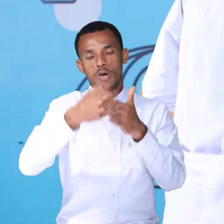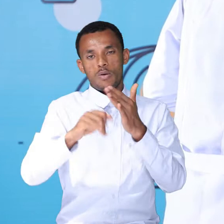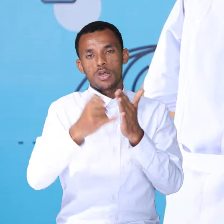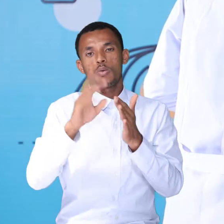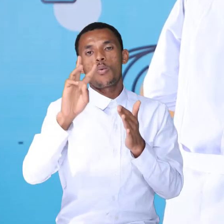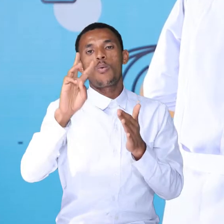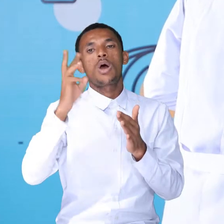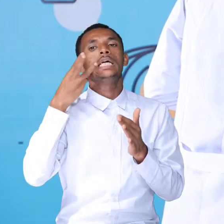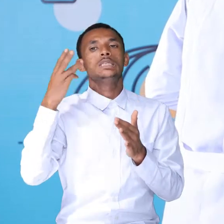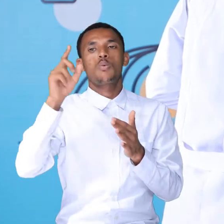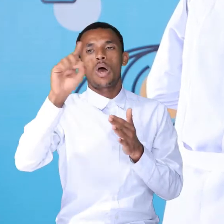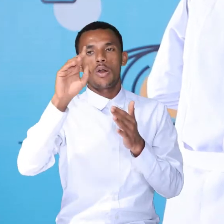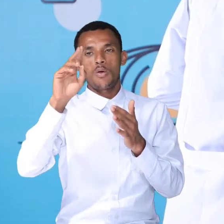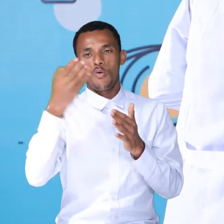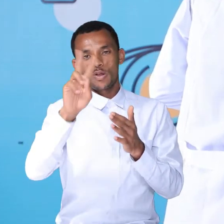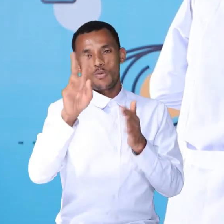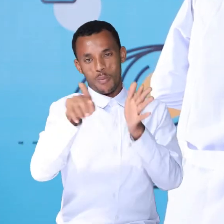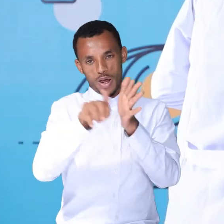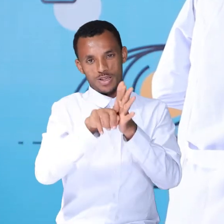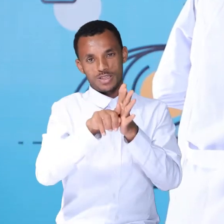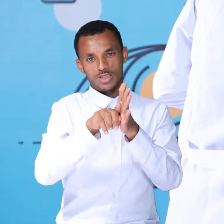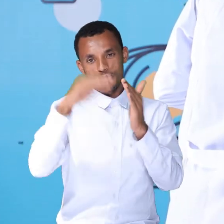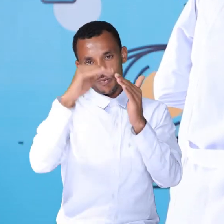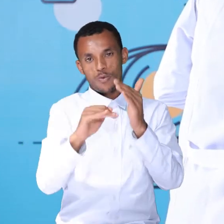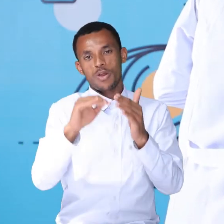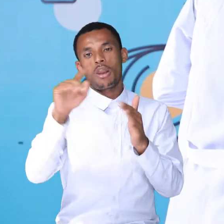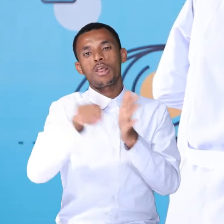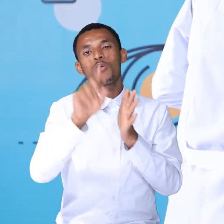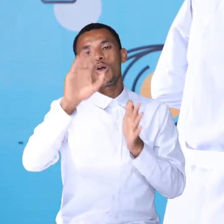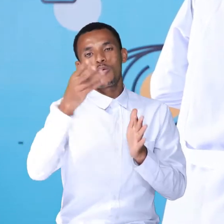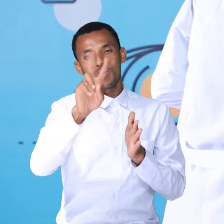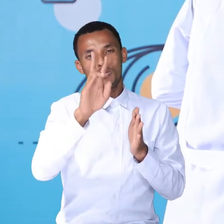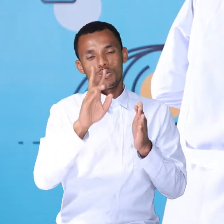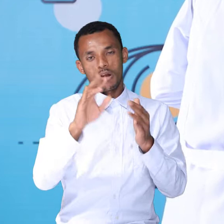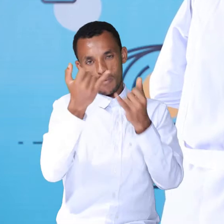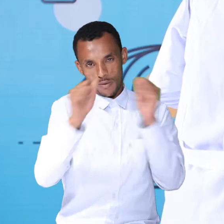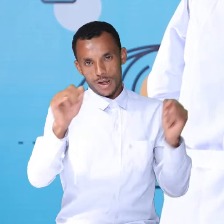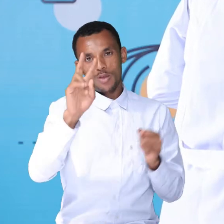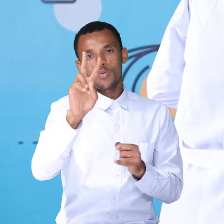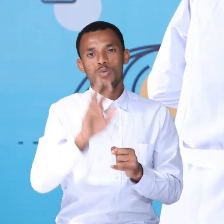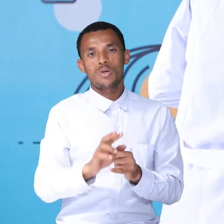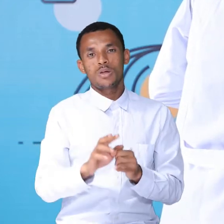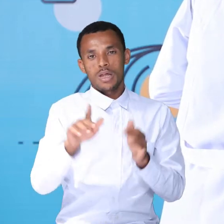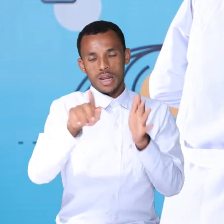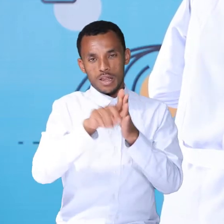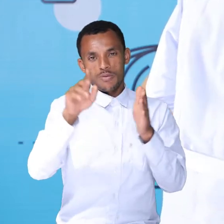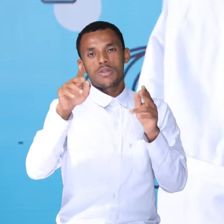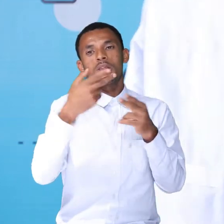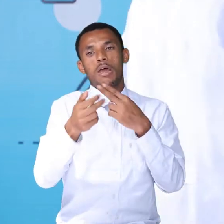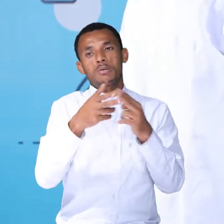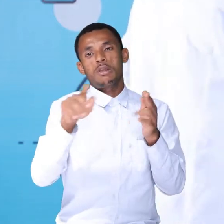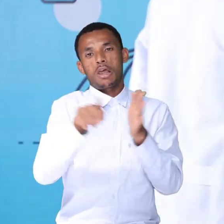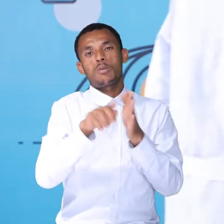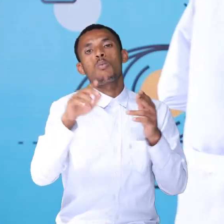was 1 over 2, minus the minimum value, negative 1 over 2. That should be divided by 2. Negative times negative